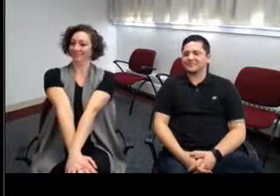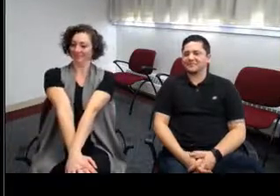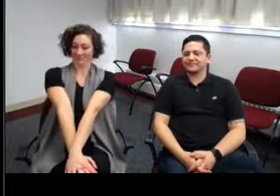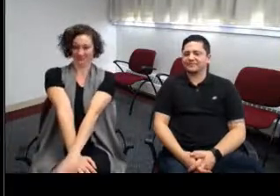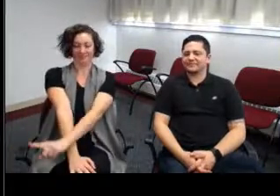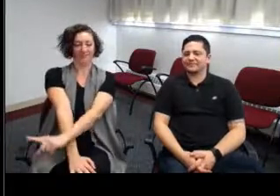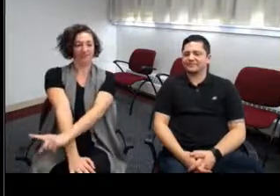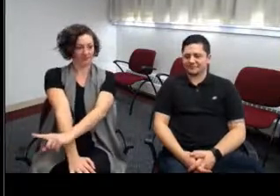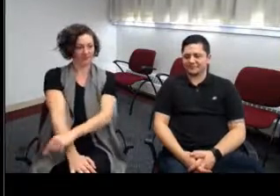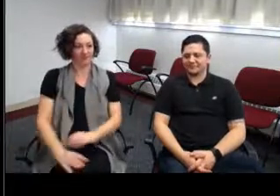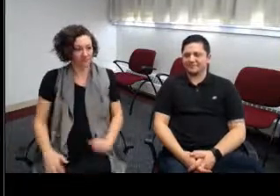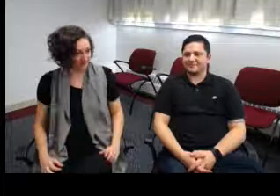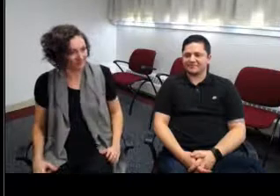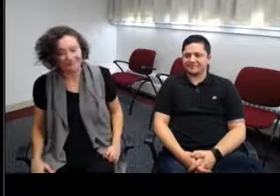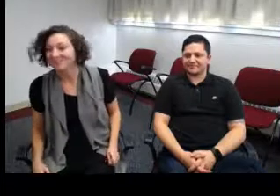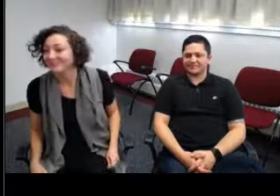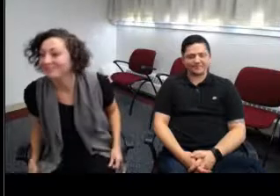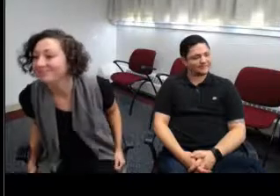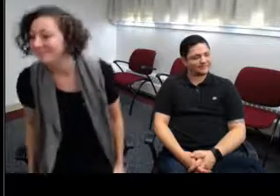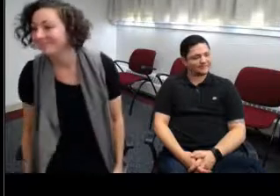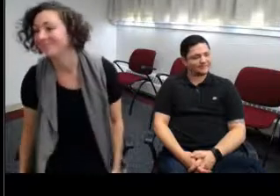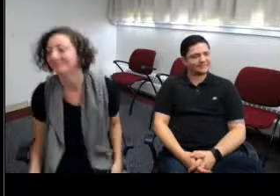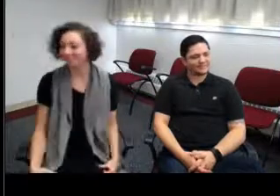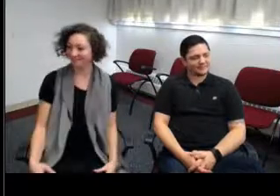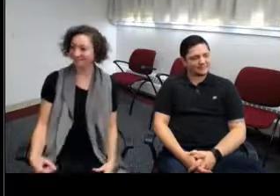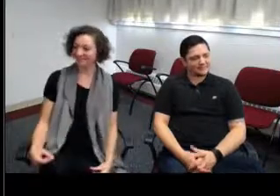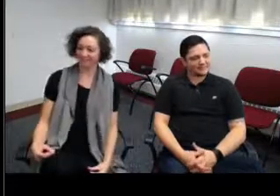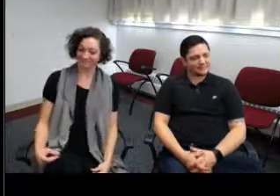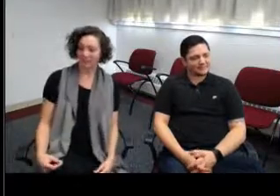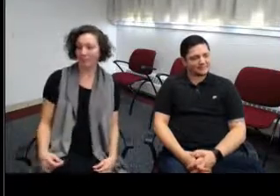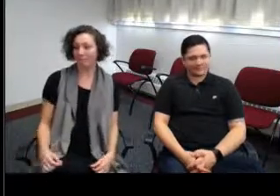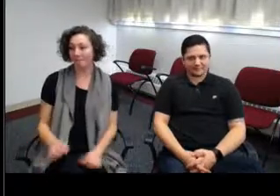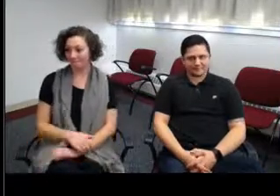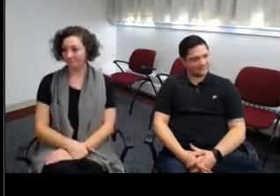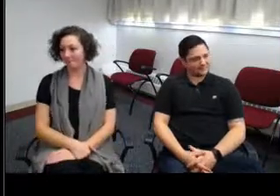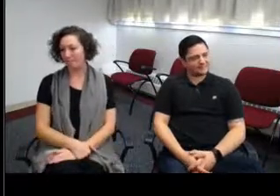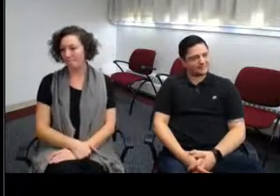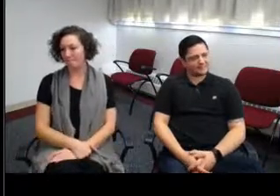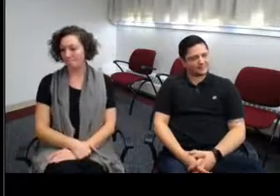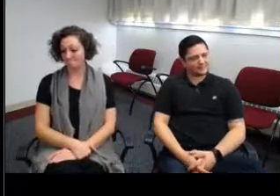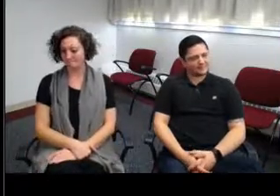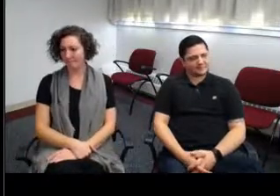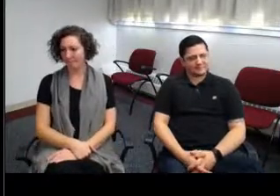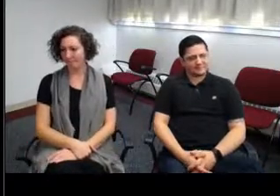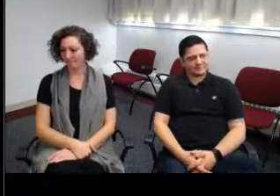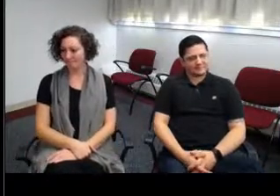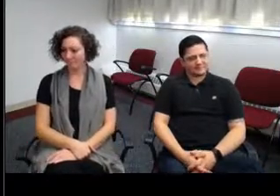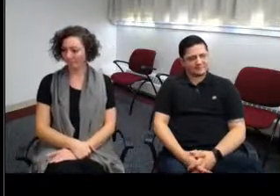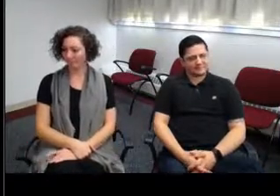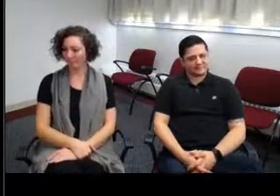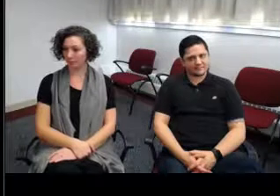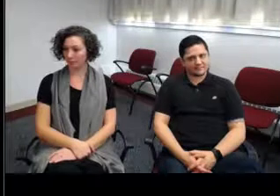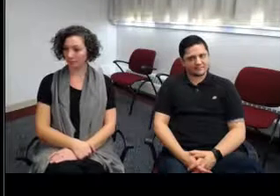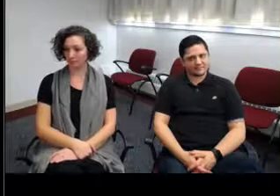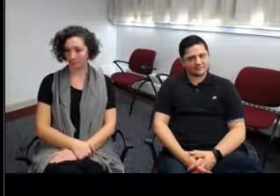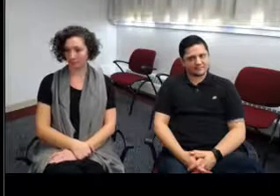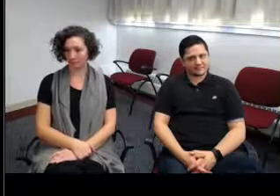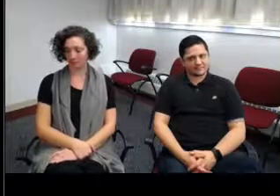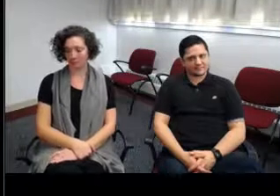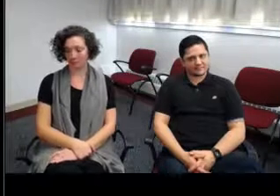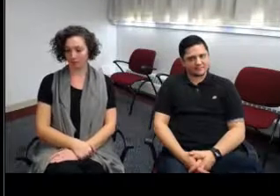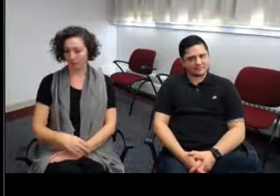Thank you very much. That was a great webinar, very interesting. And if folks